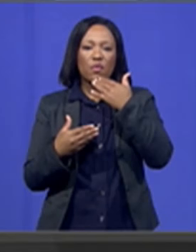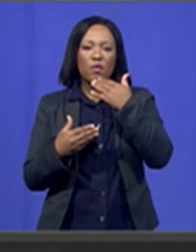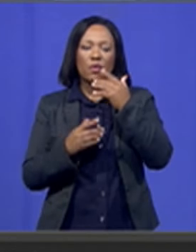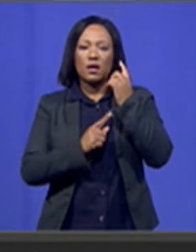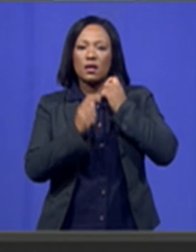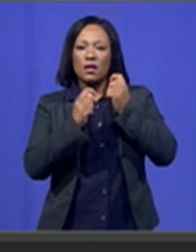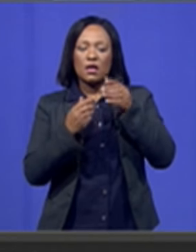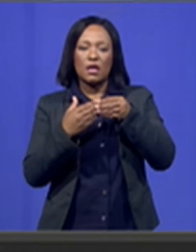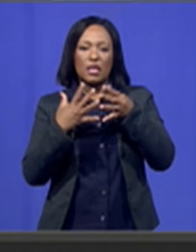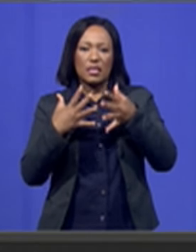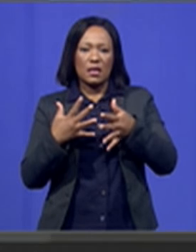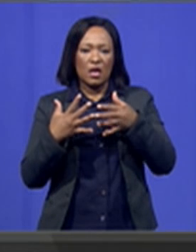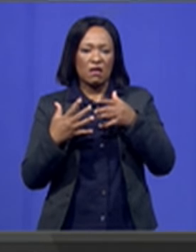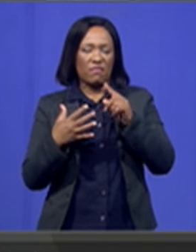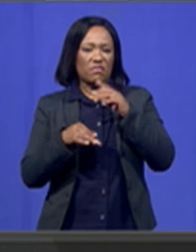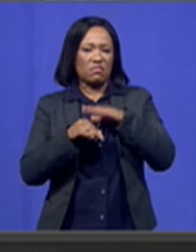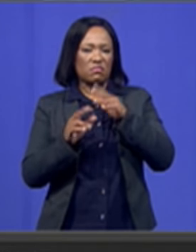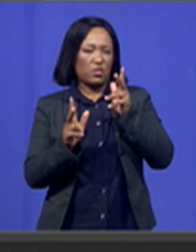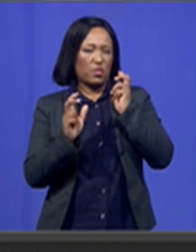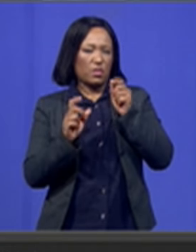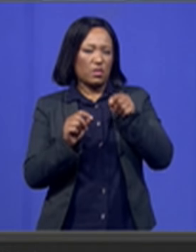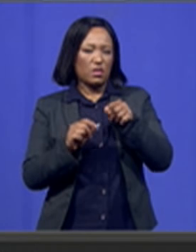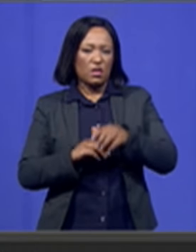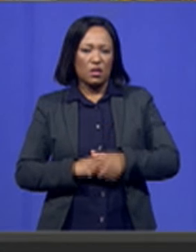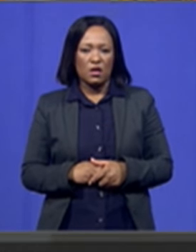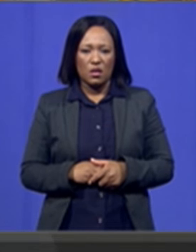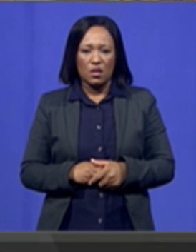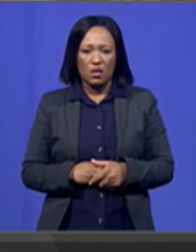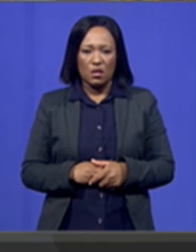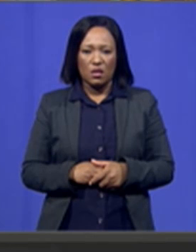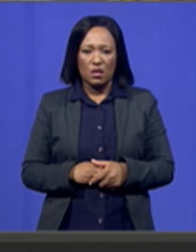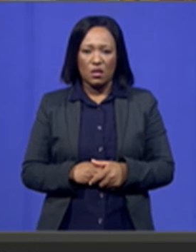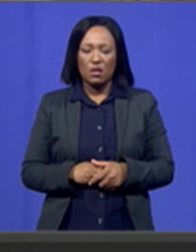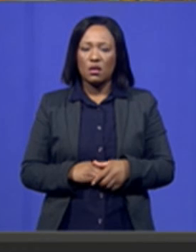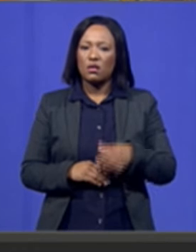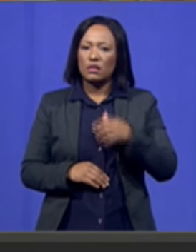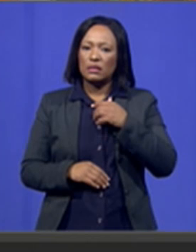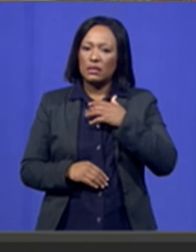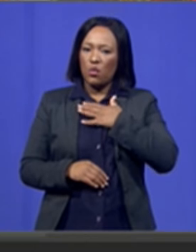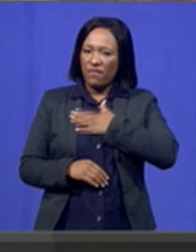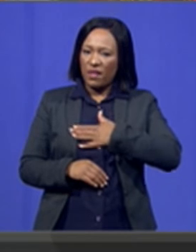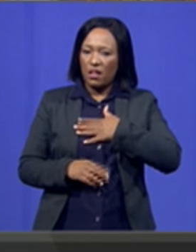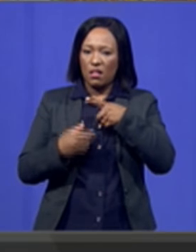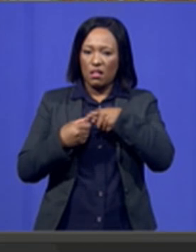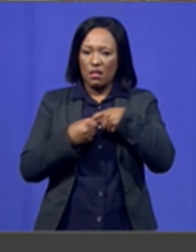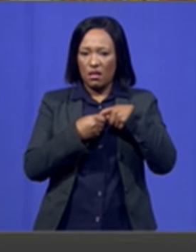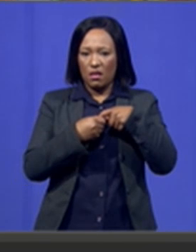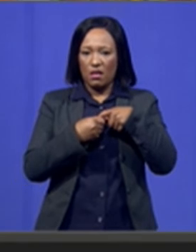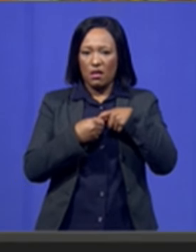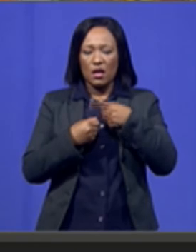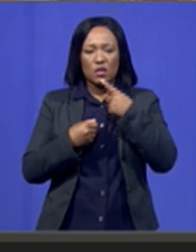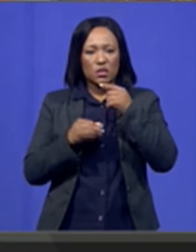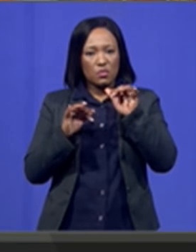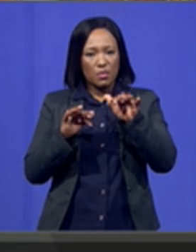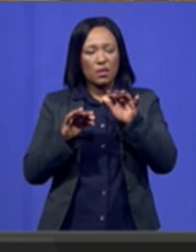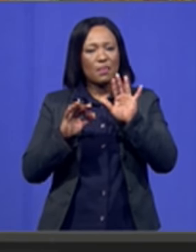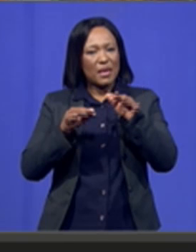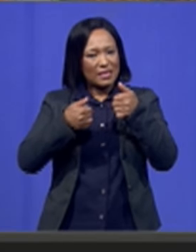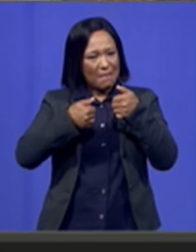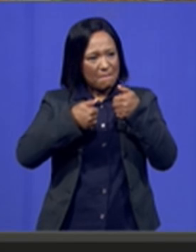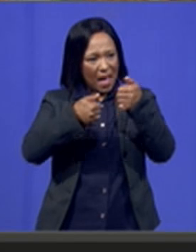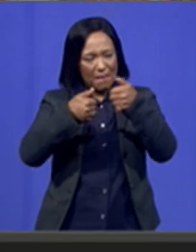utlwang manokonoko a seno. Re maswabi go itsise lefatshe gore ra re a ba tsamaye